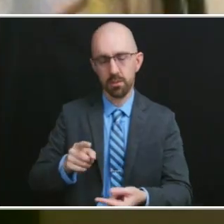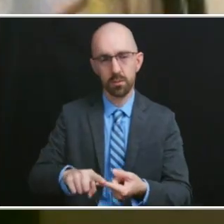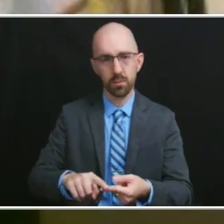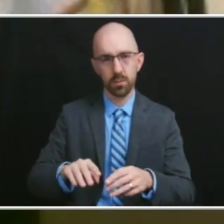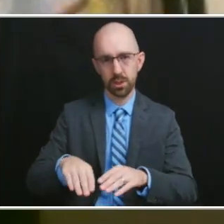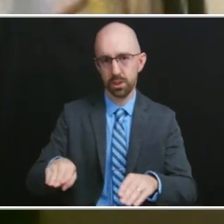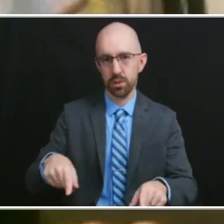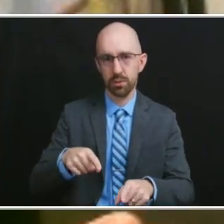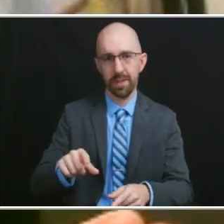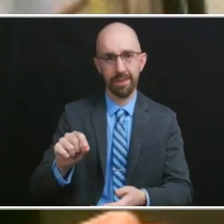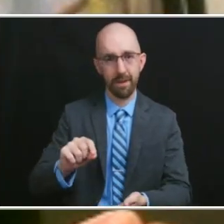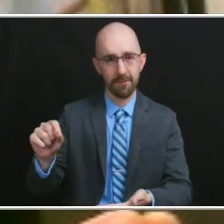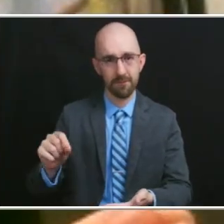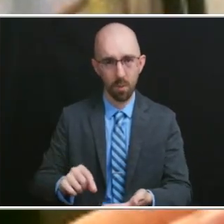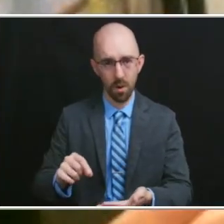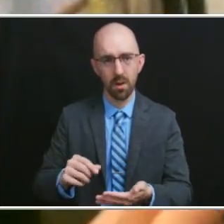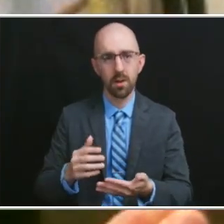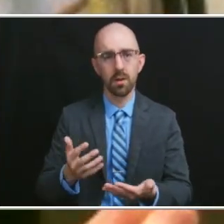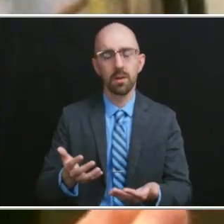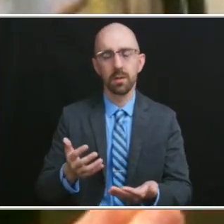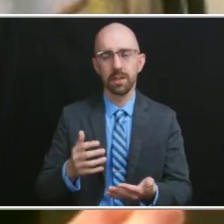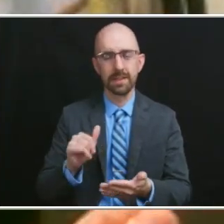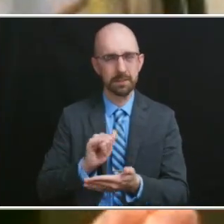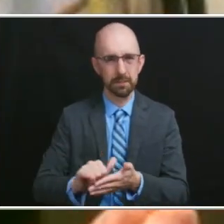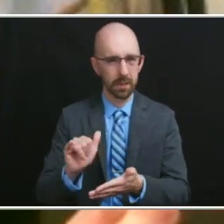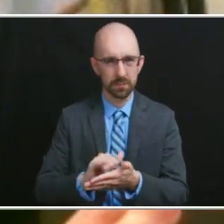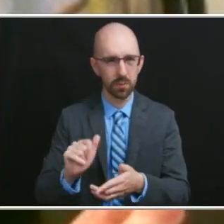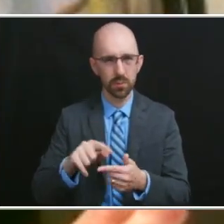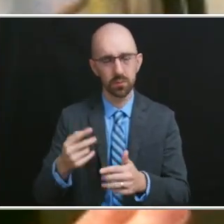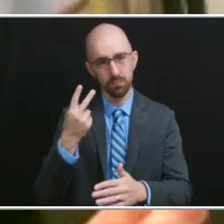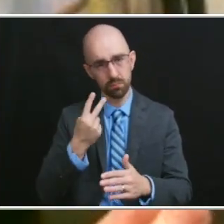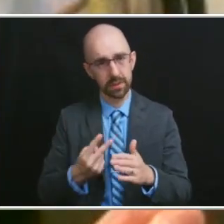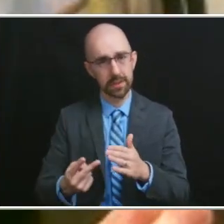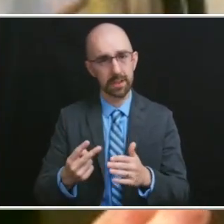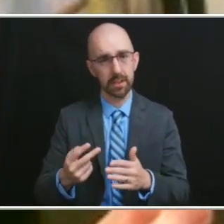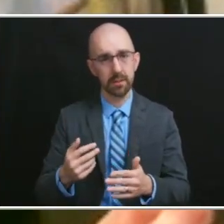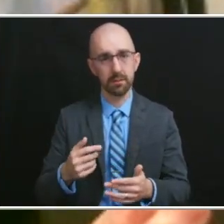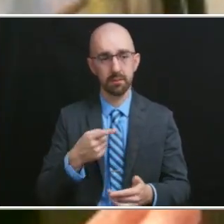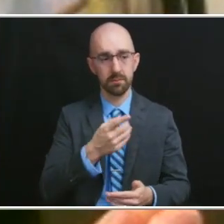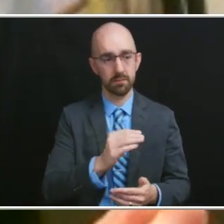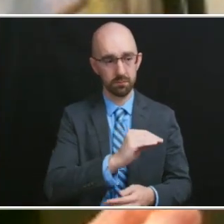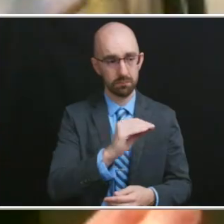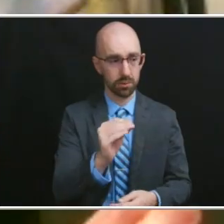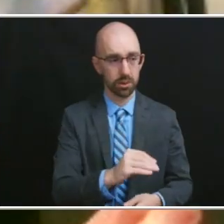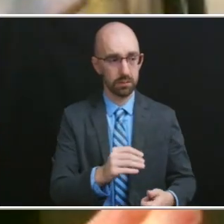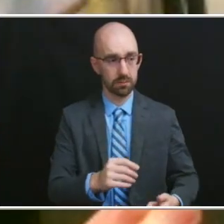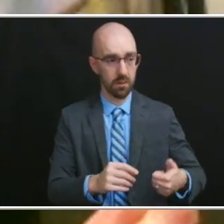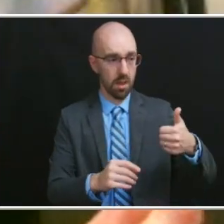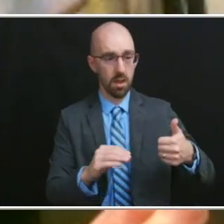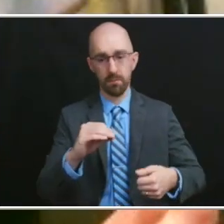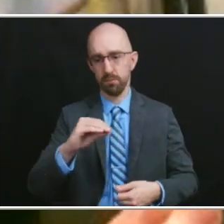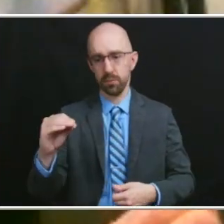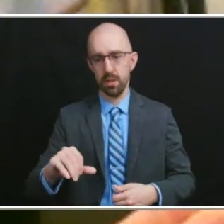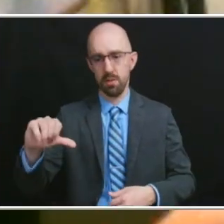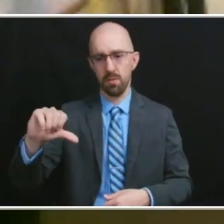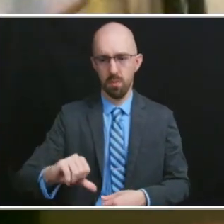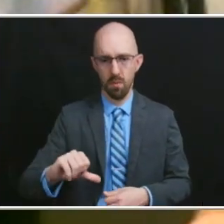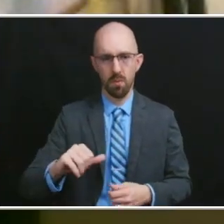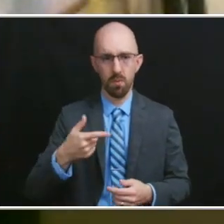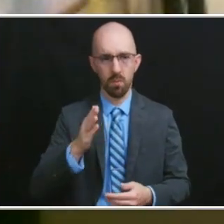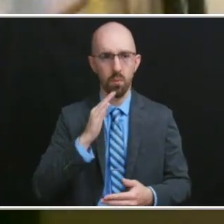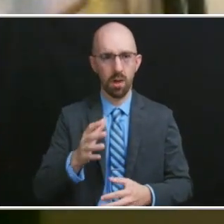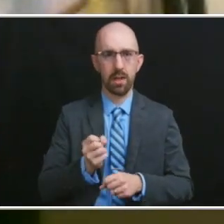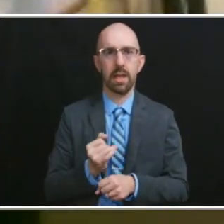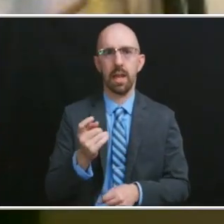and therefore it's impossible to predict how likely they're to contribute to the disease onset in a